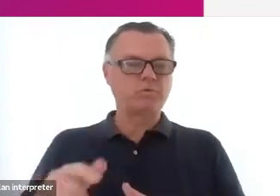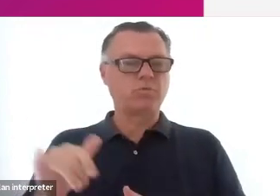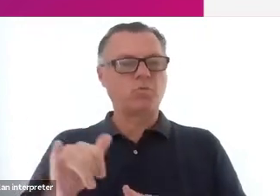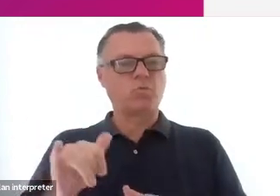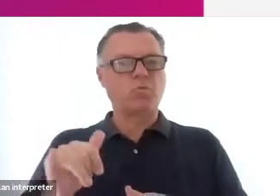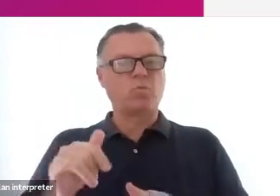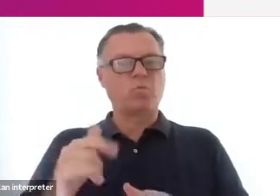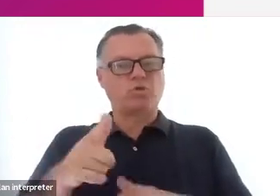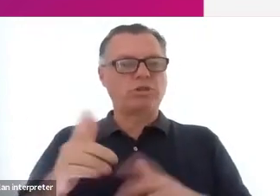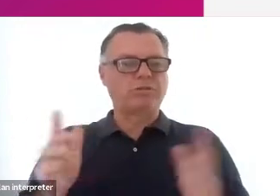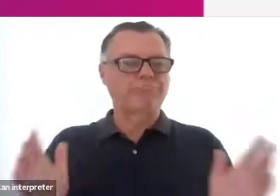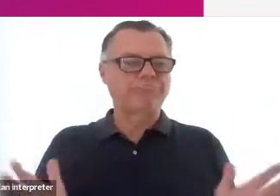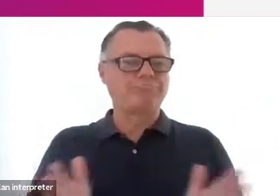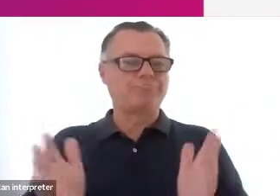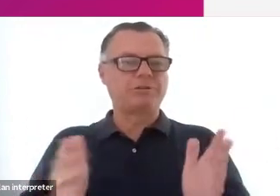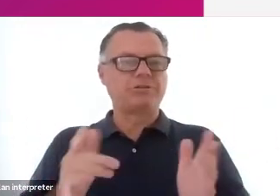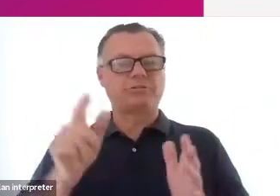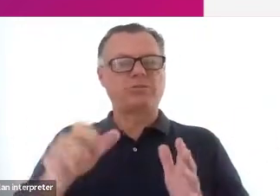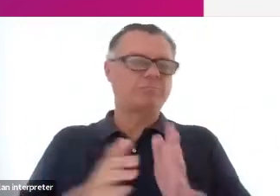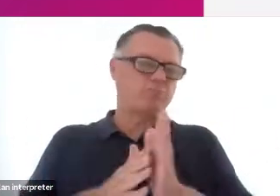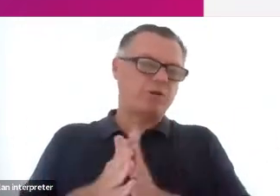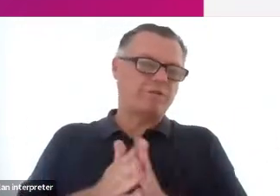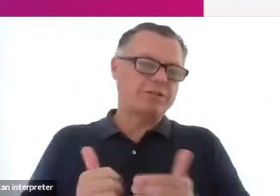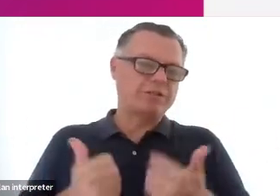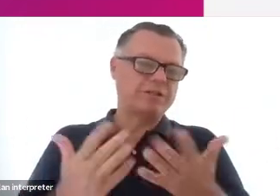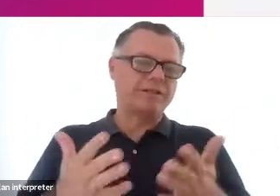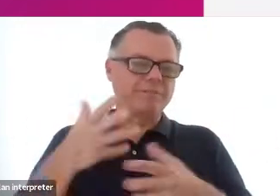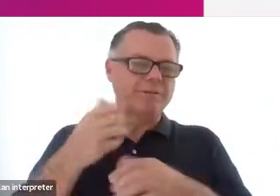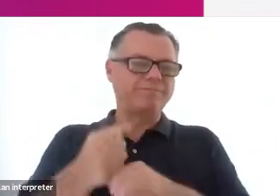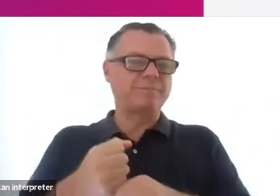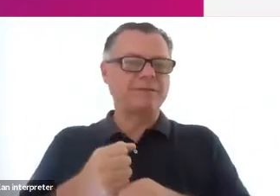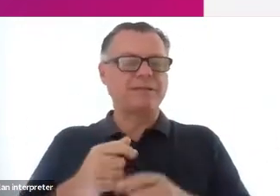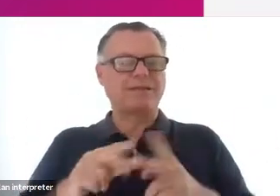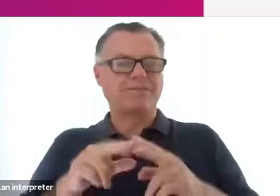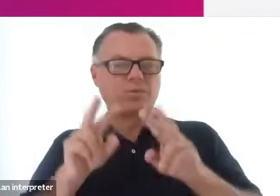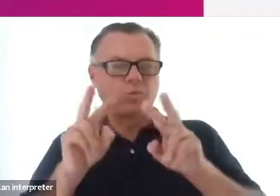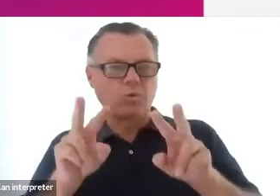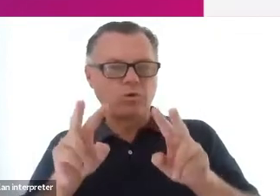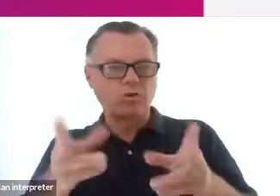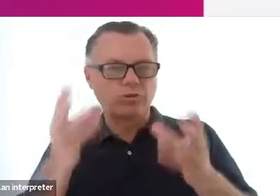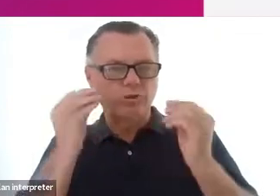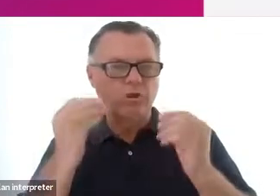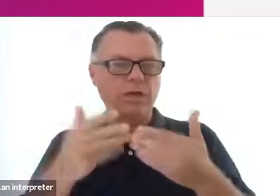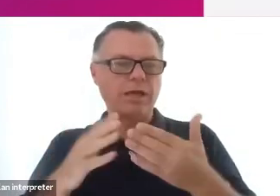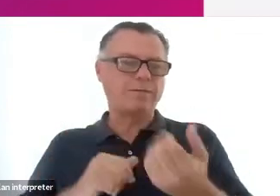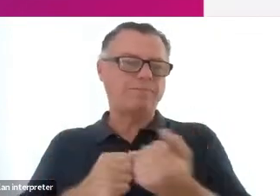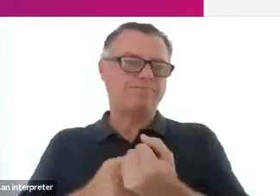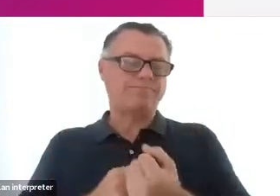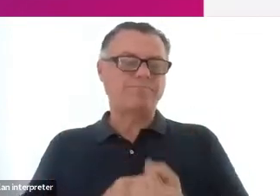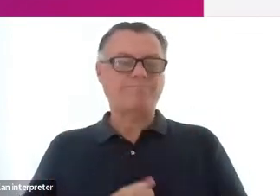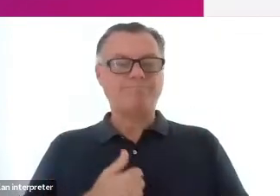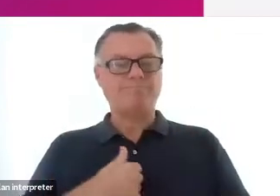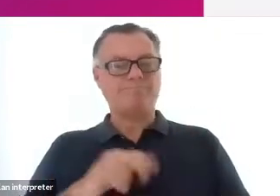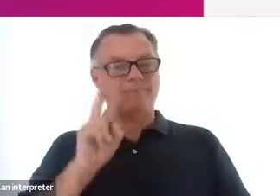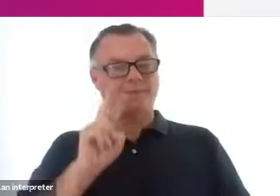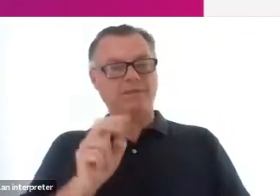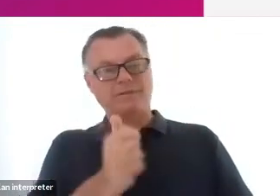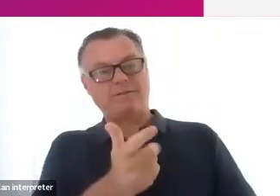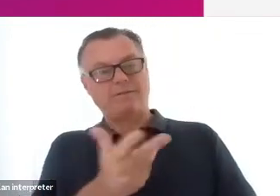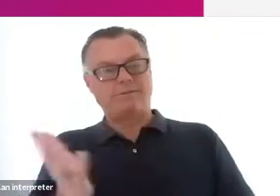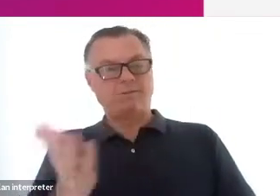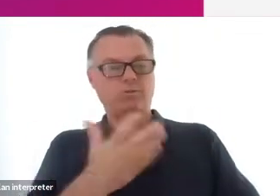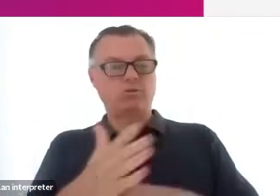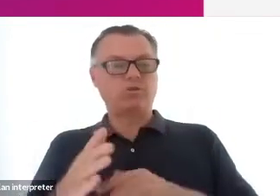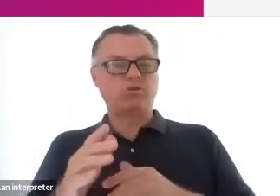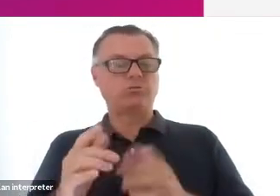founders. Listen for where you can lean in. As I said, I believe that this is some of the most consequential